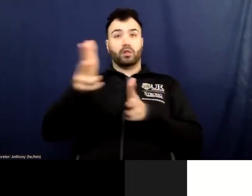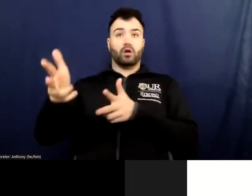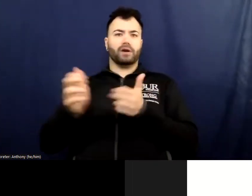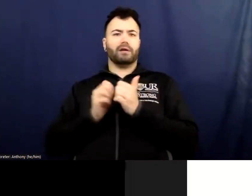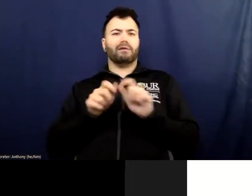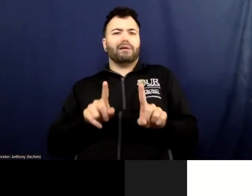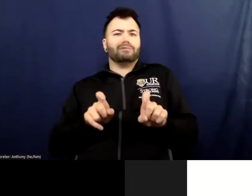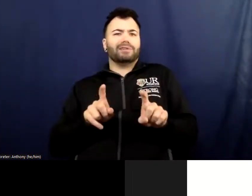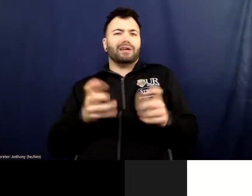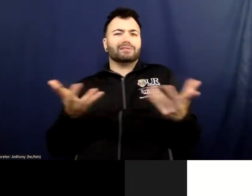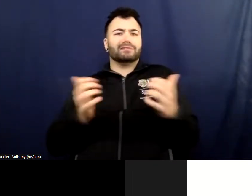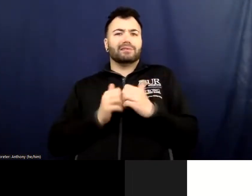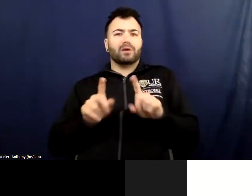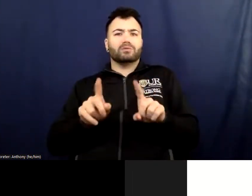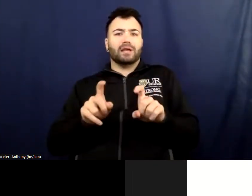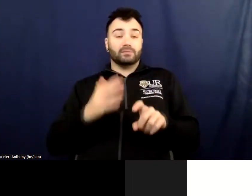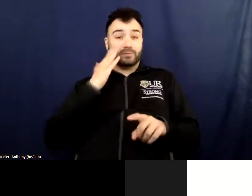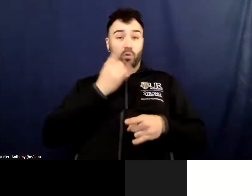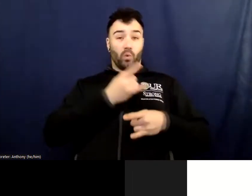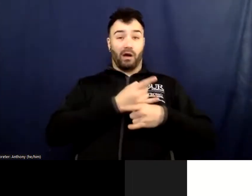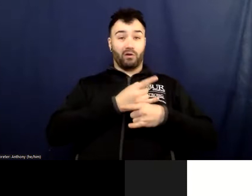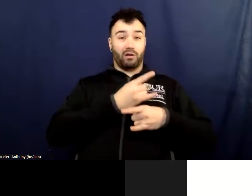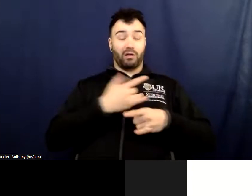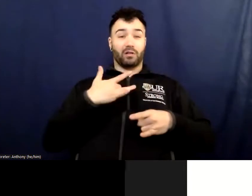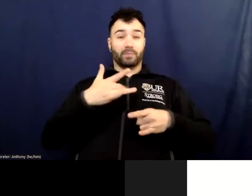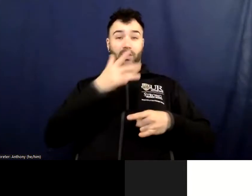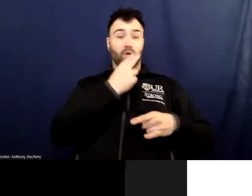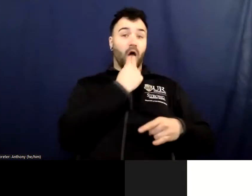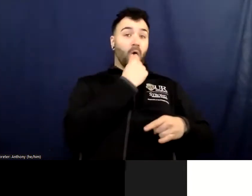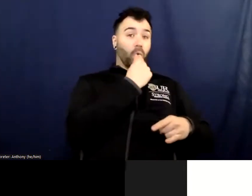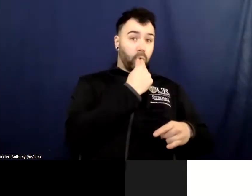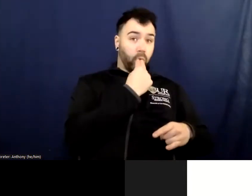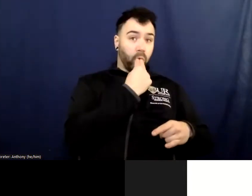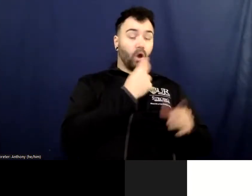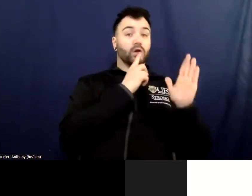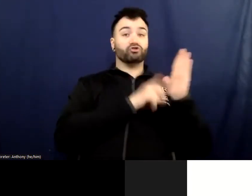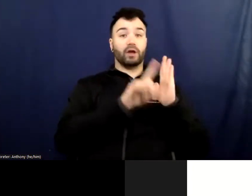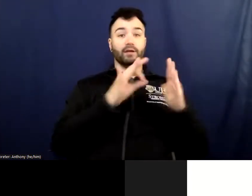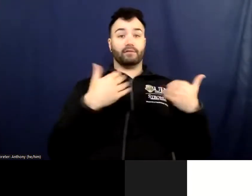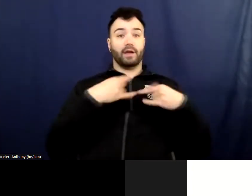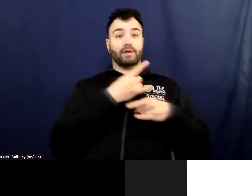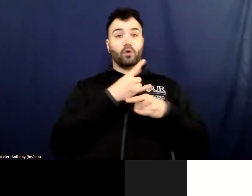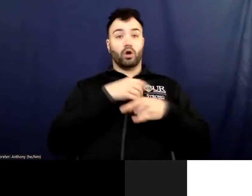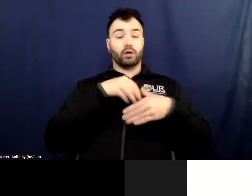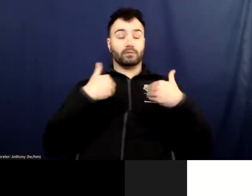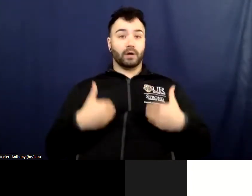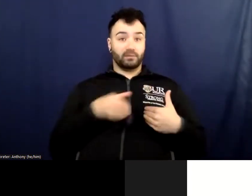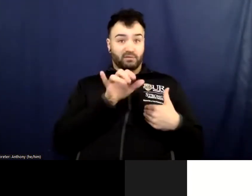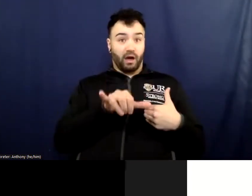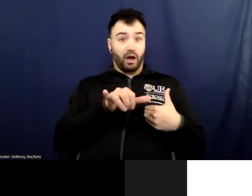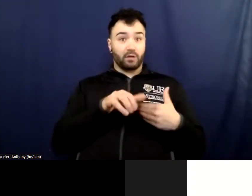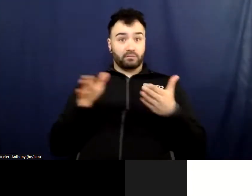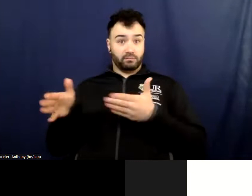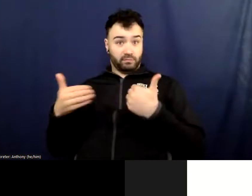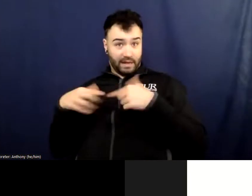breathalyzer tests that you can test immediately at the scene of the arrest or the stoppage of someone who's speeding, but we don't have that